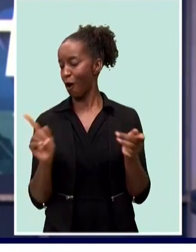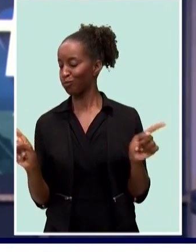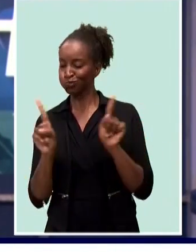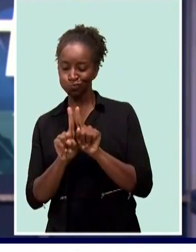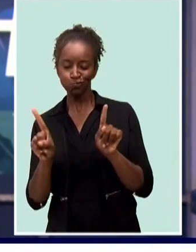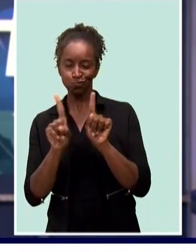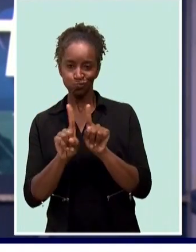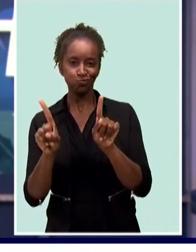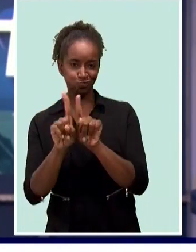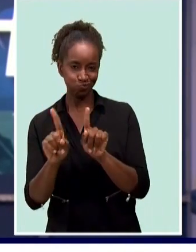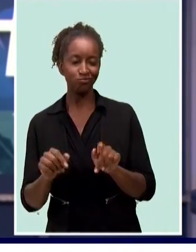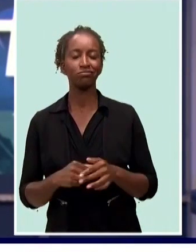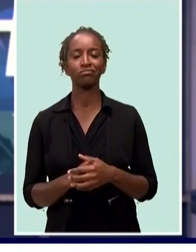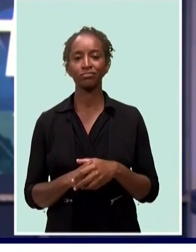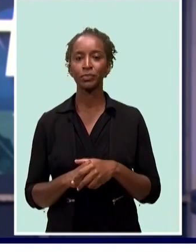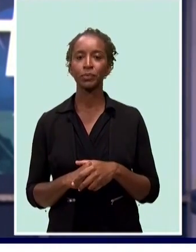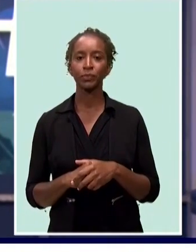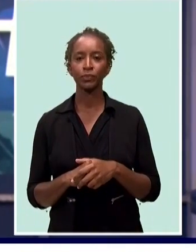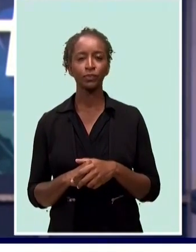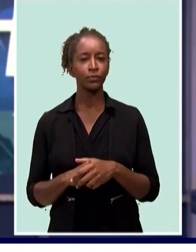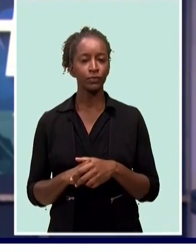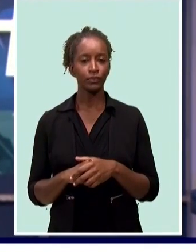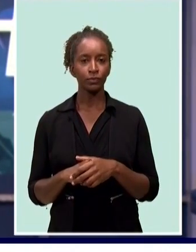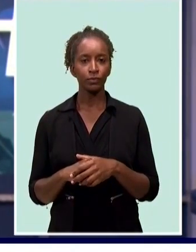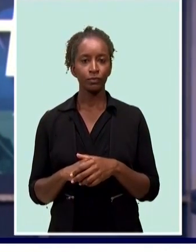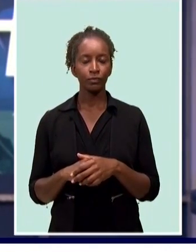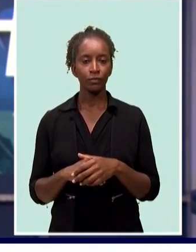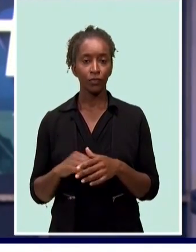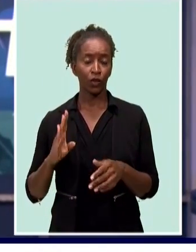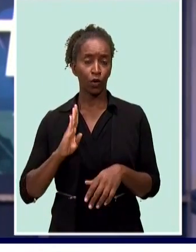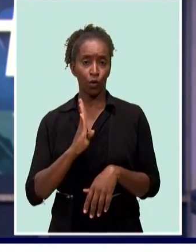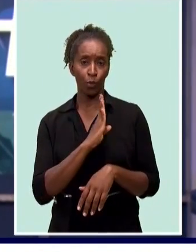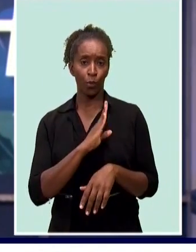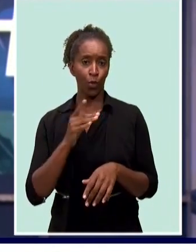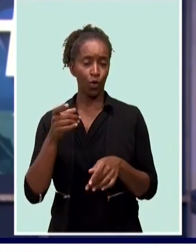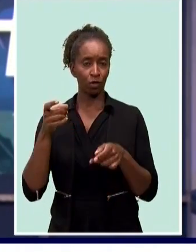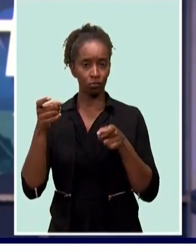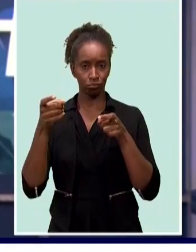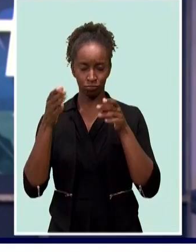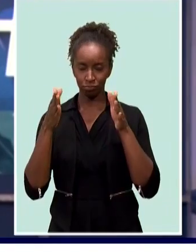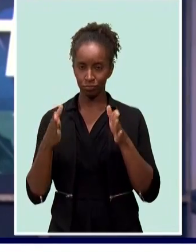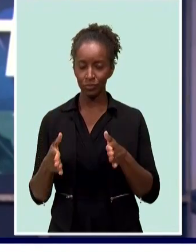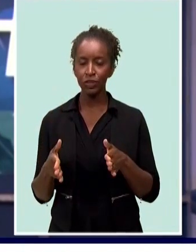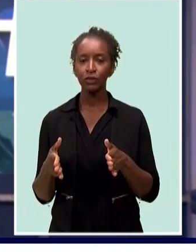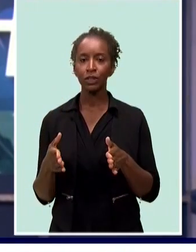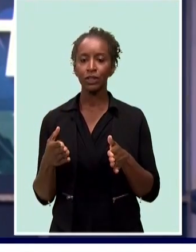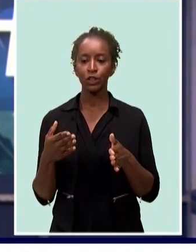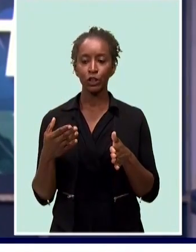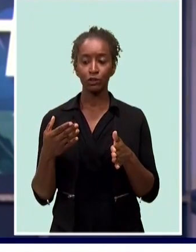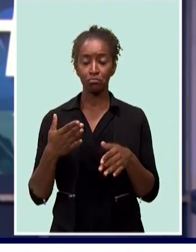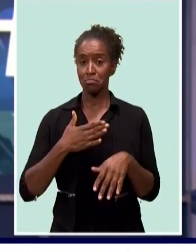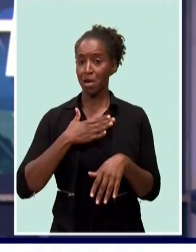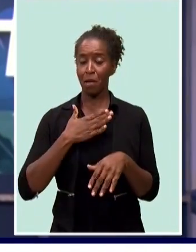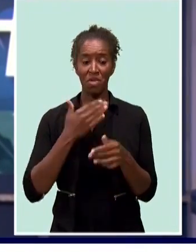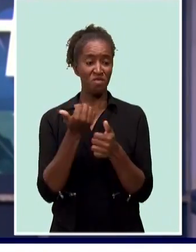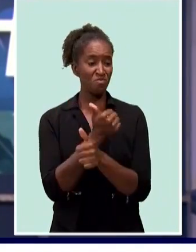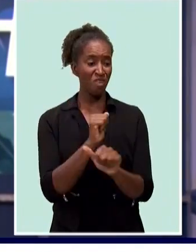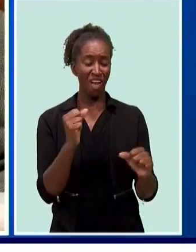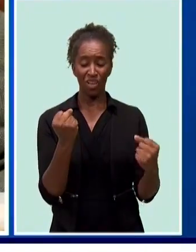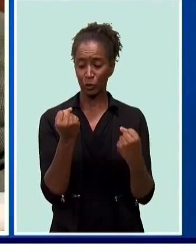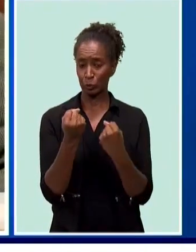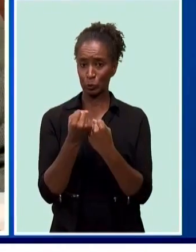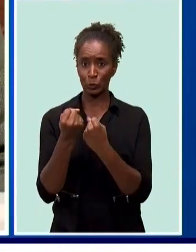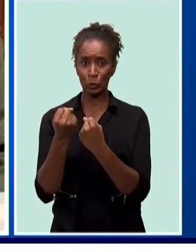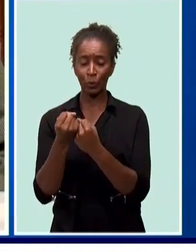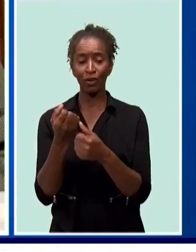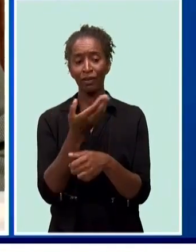Meantime, Director of the Child Care Board, Joan Crawford, says that they're thankful for any support and look forward to working with Barbadians who are overseas.